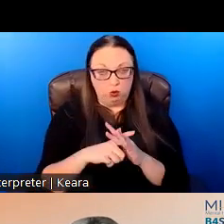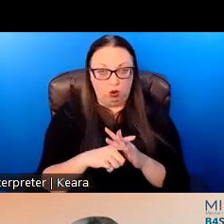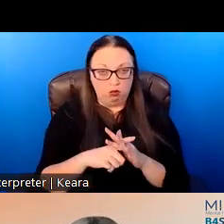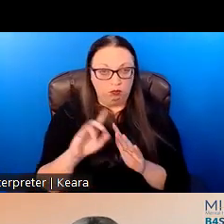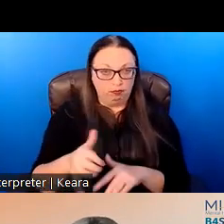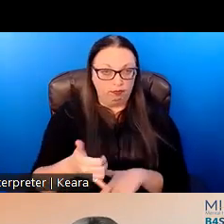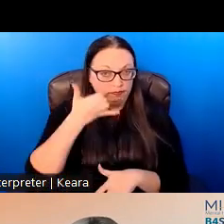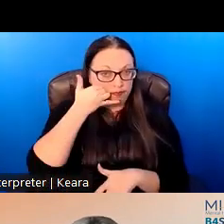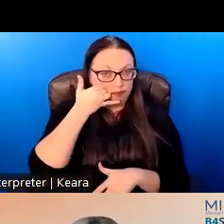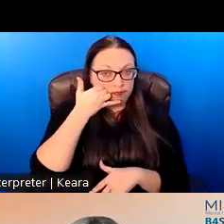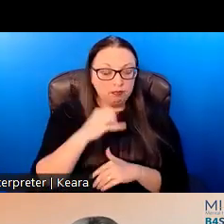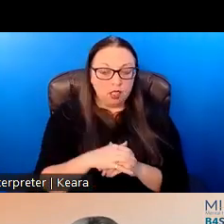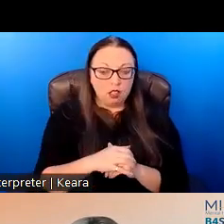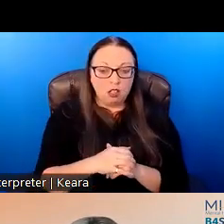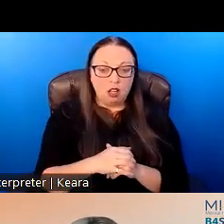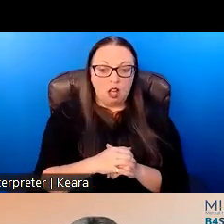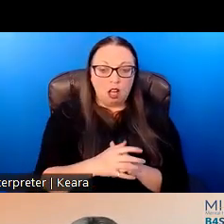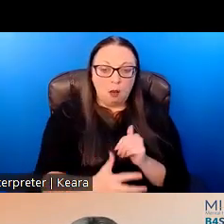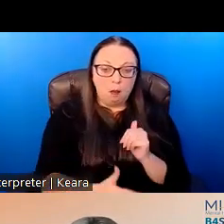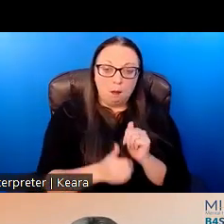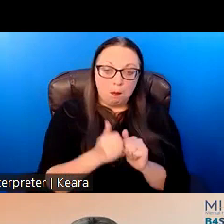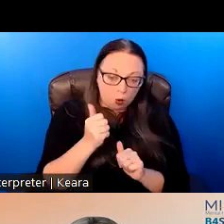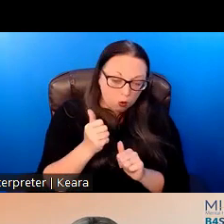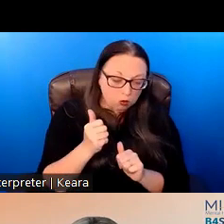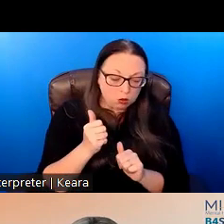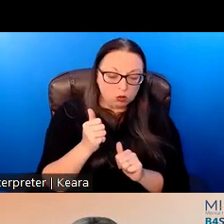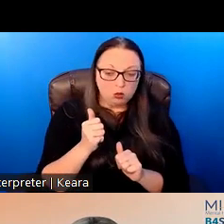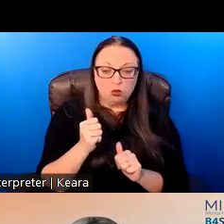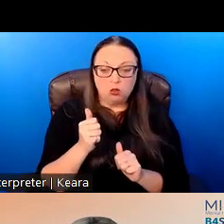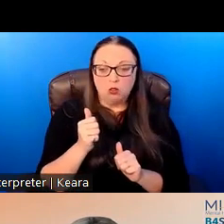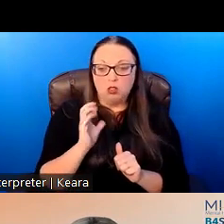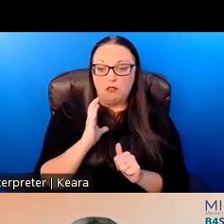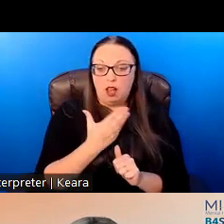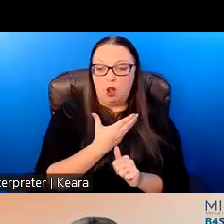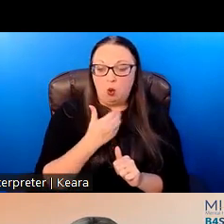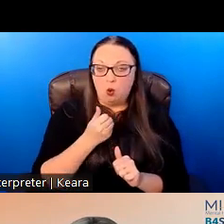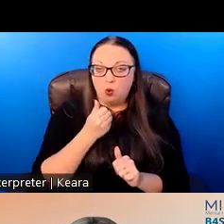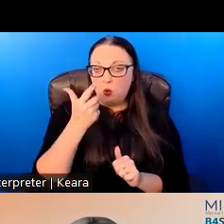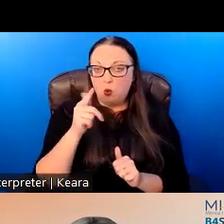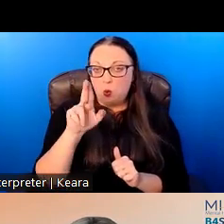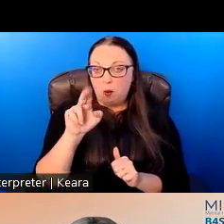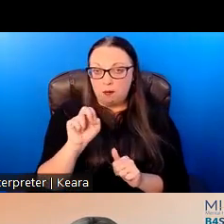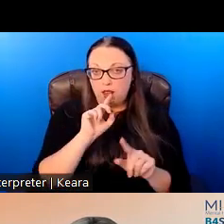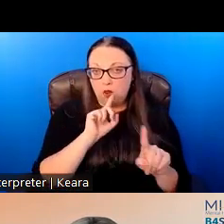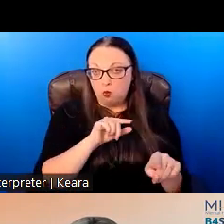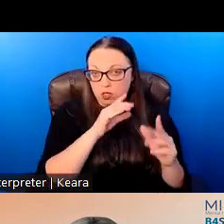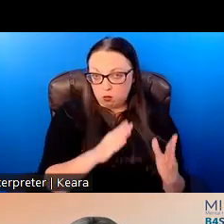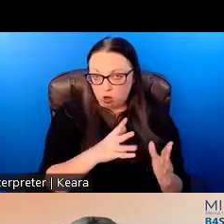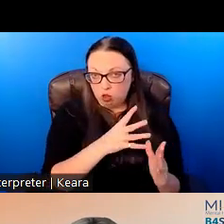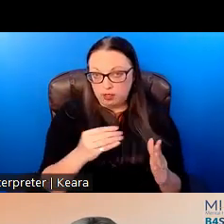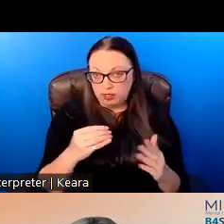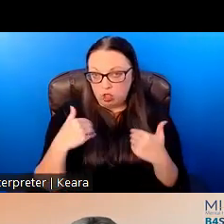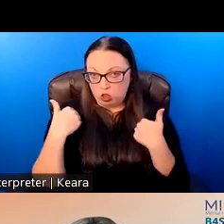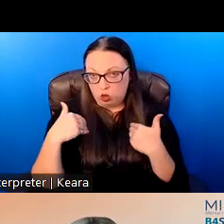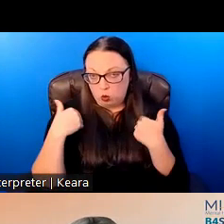turn 18. Most of all, our warm line responders, as well as our youth,